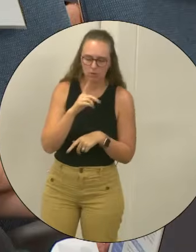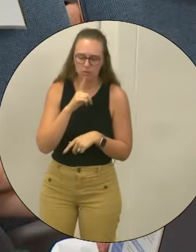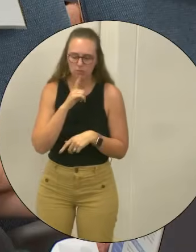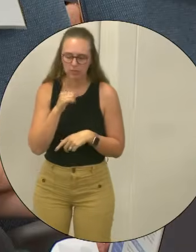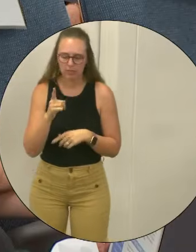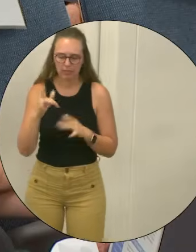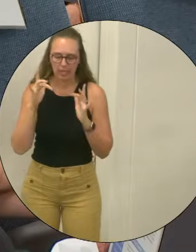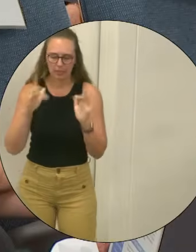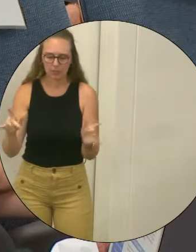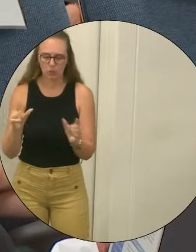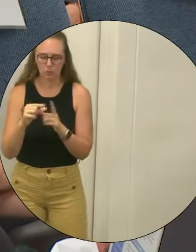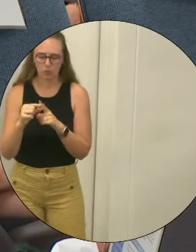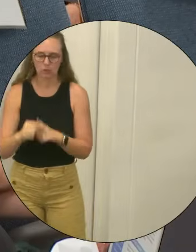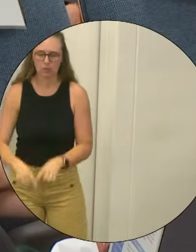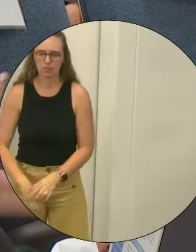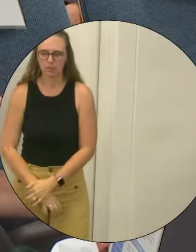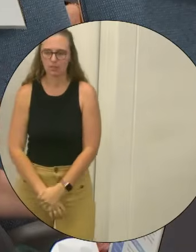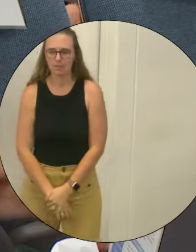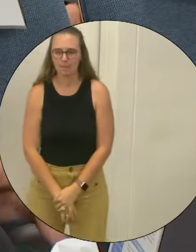words?